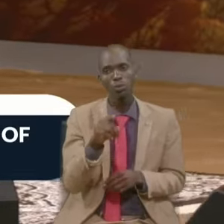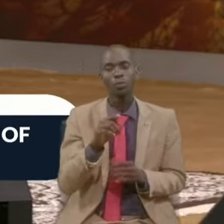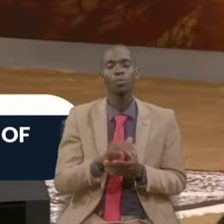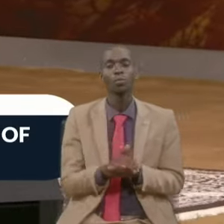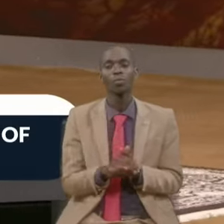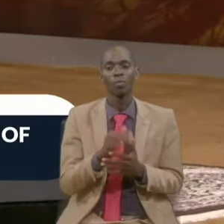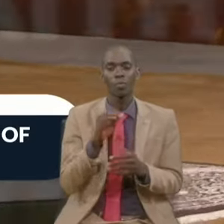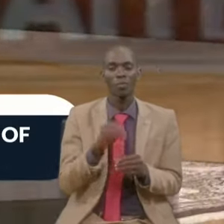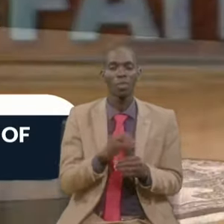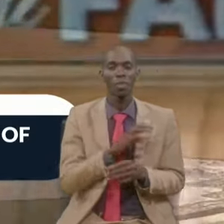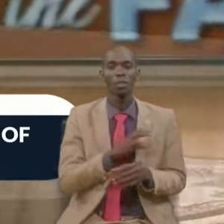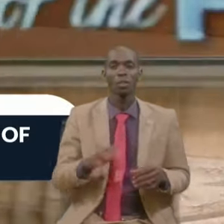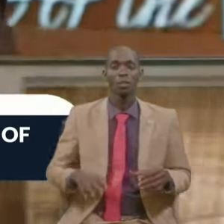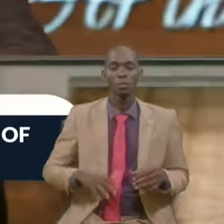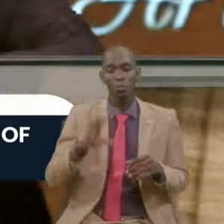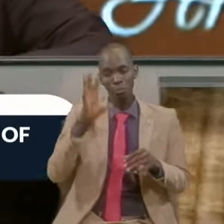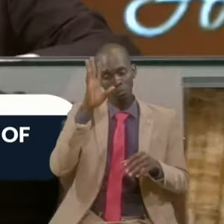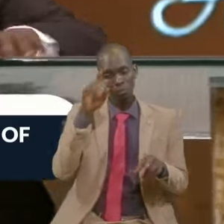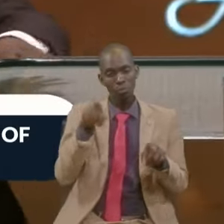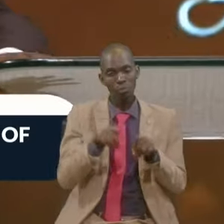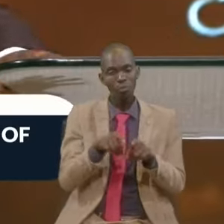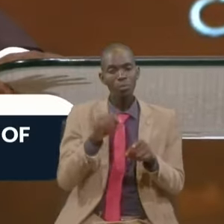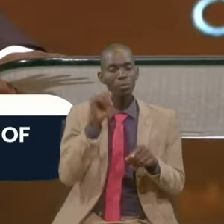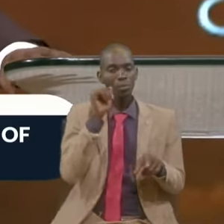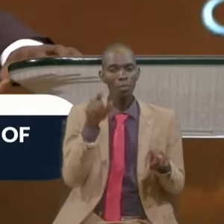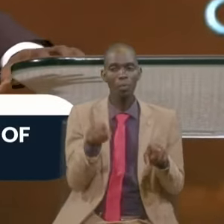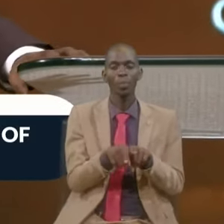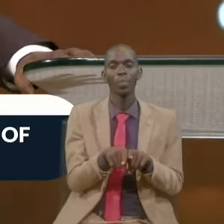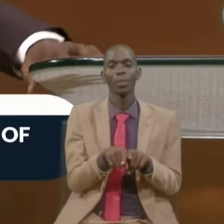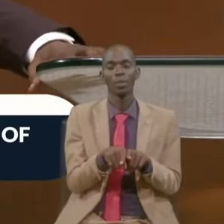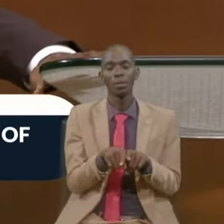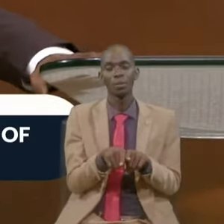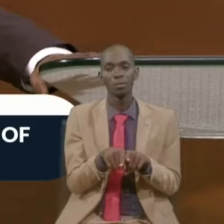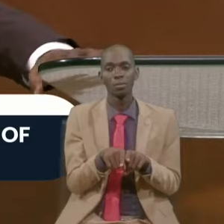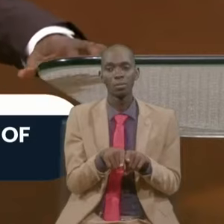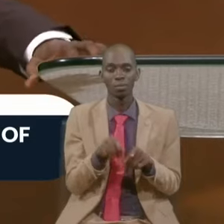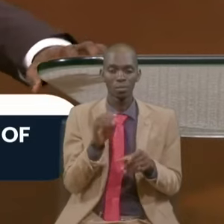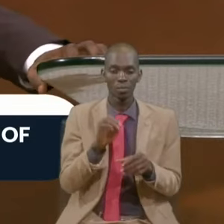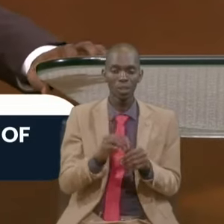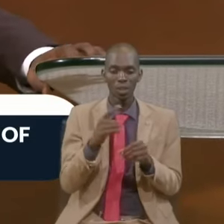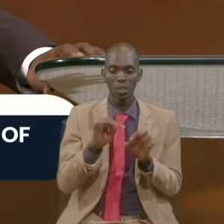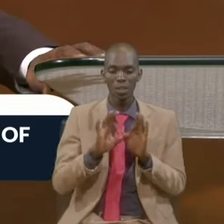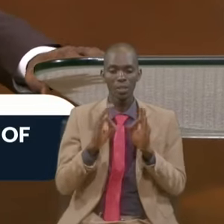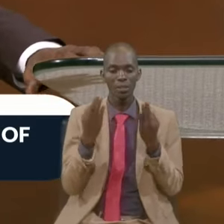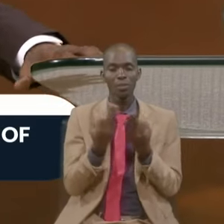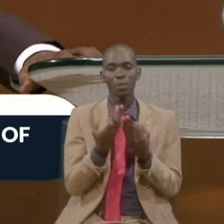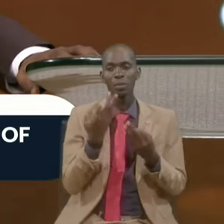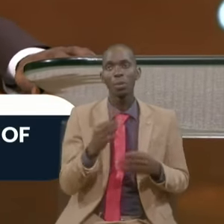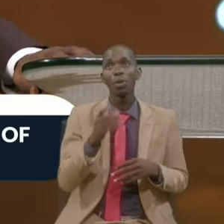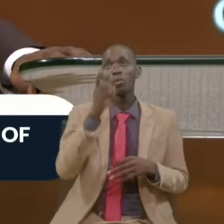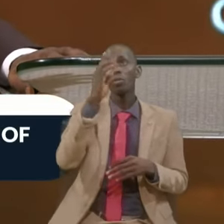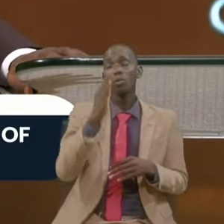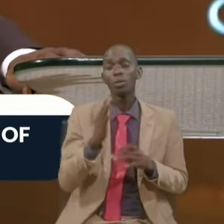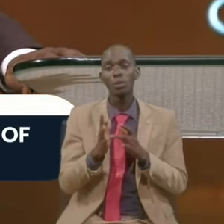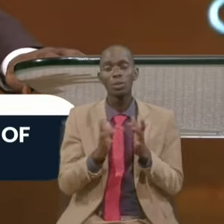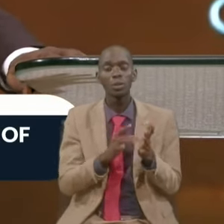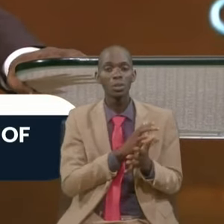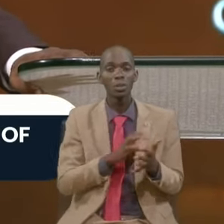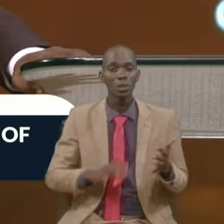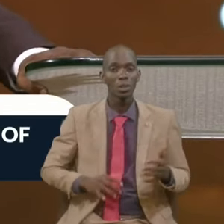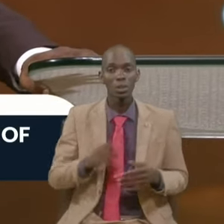In Christ, brethren, those who are brothers and sisters in the family of God, Jesus Christ